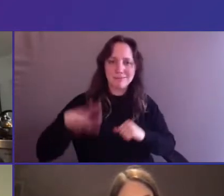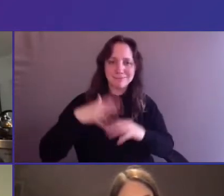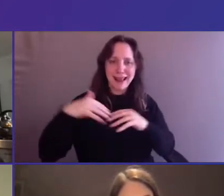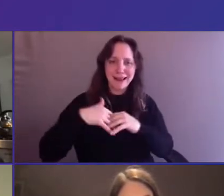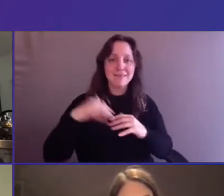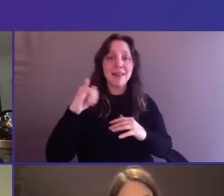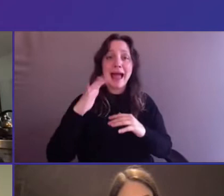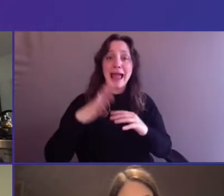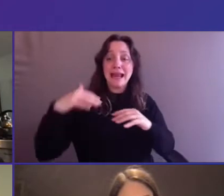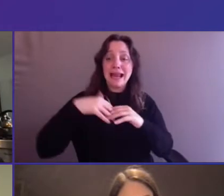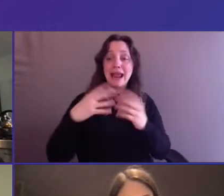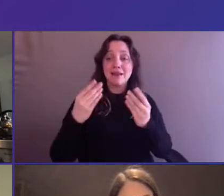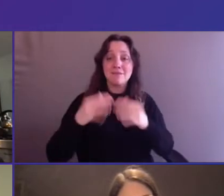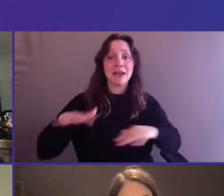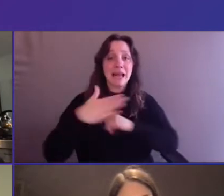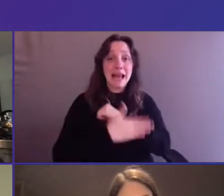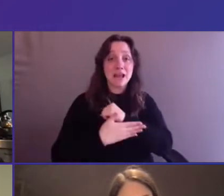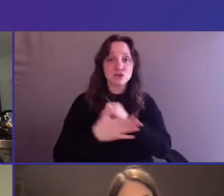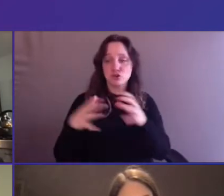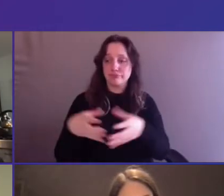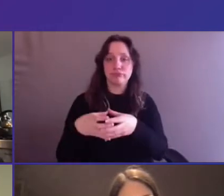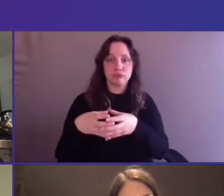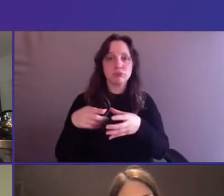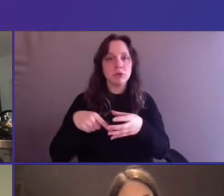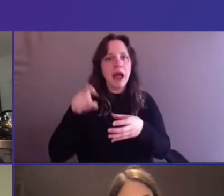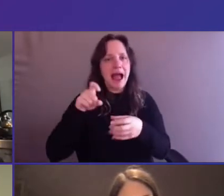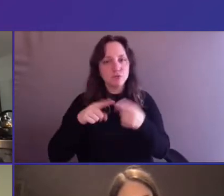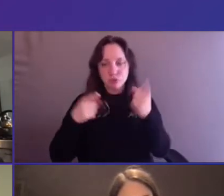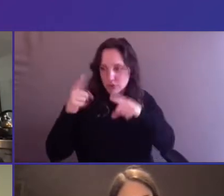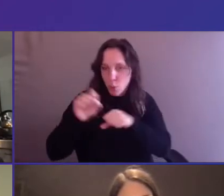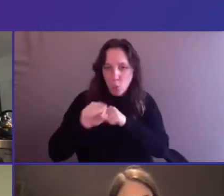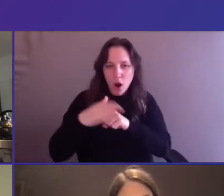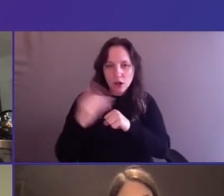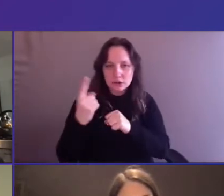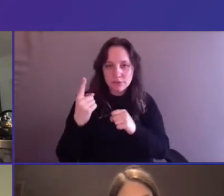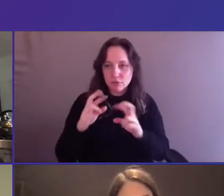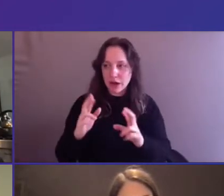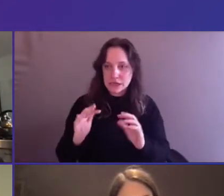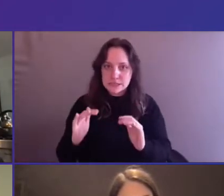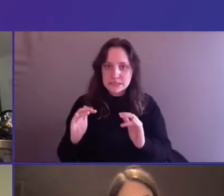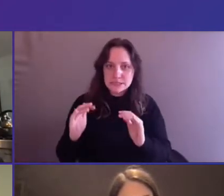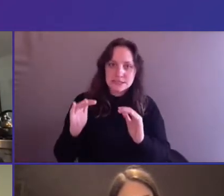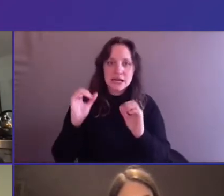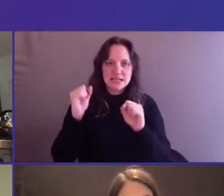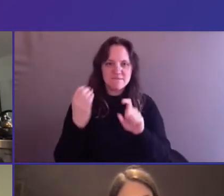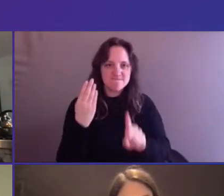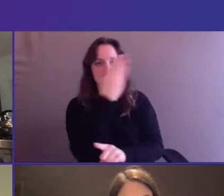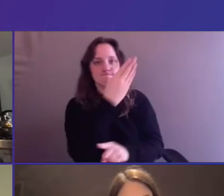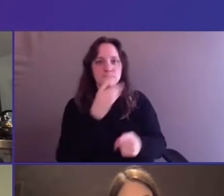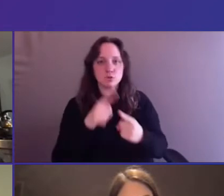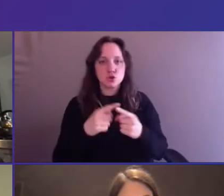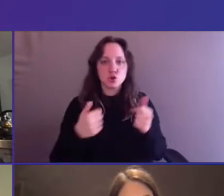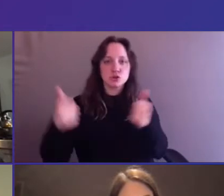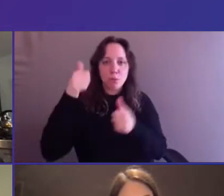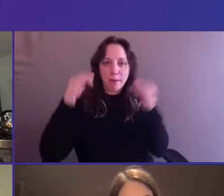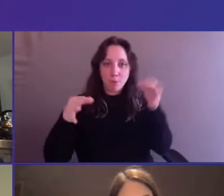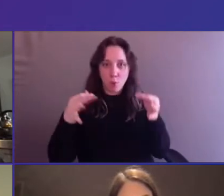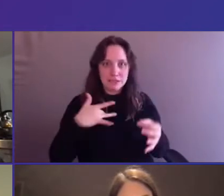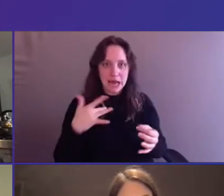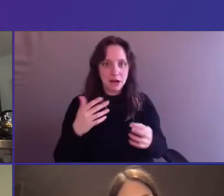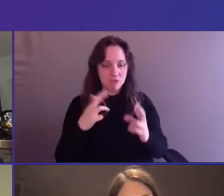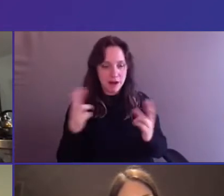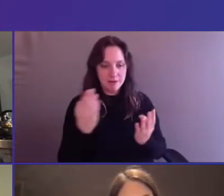to be in court working on something, working its way up to the Supreme Court, 2 or 3 things at one time, and